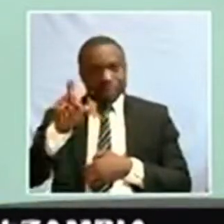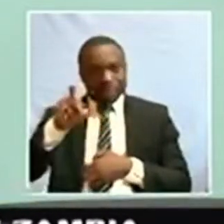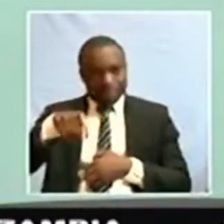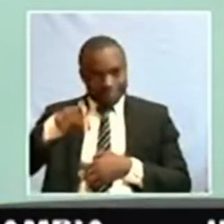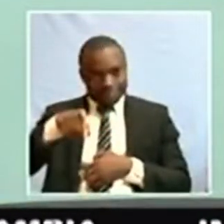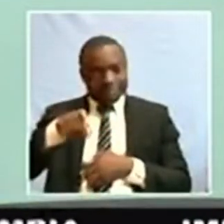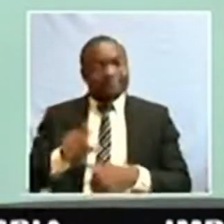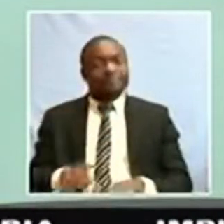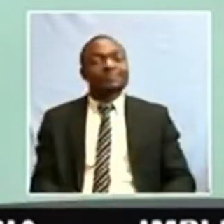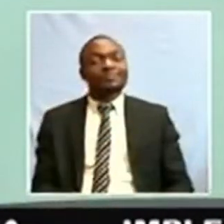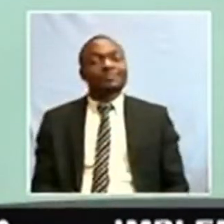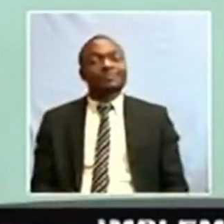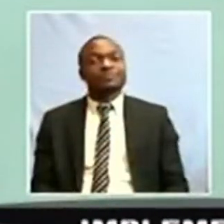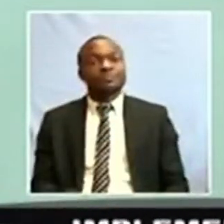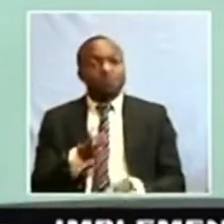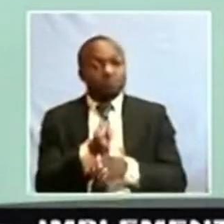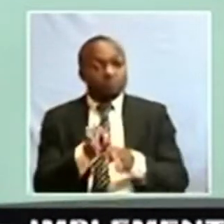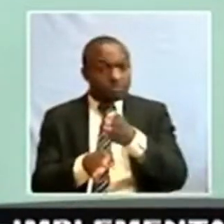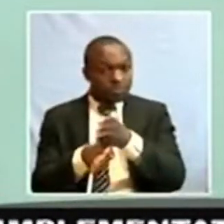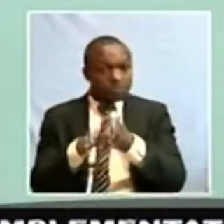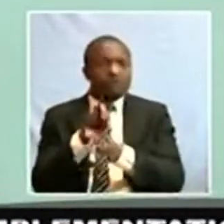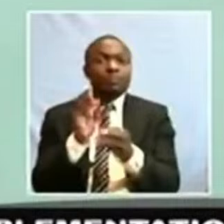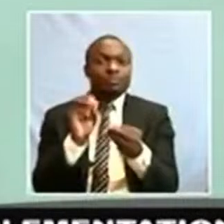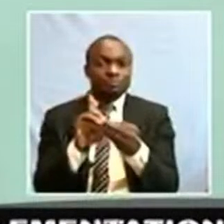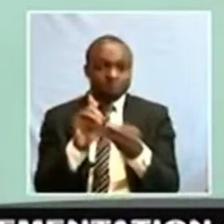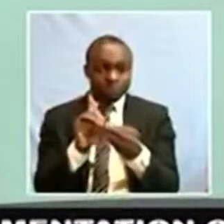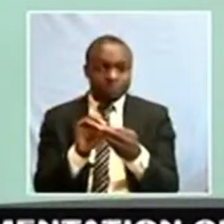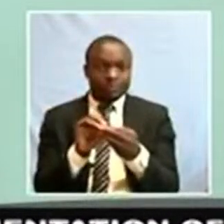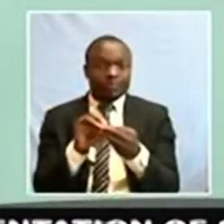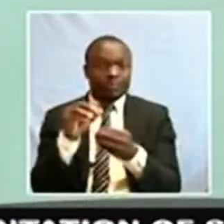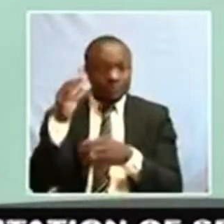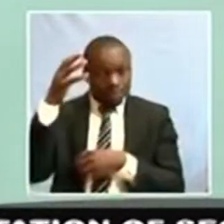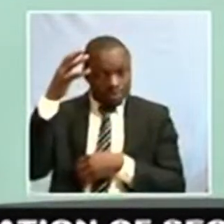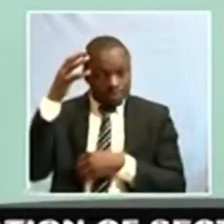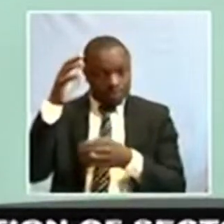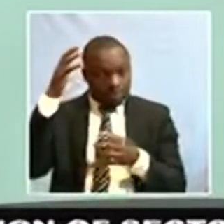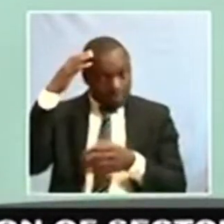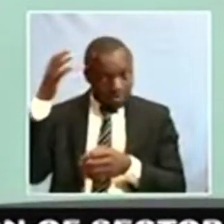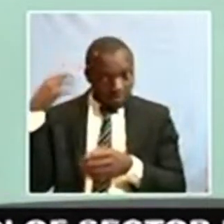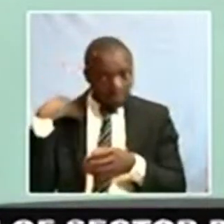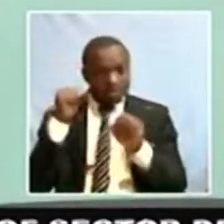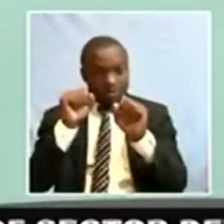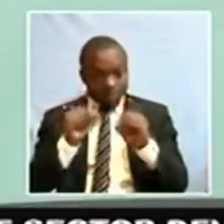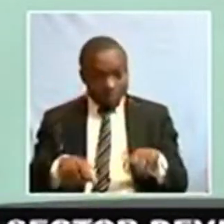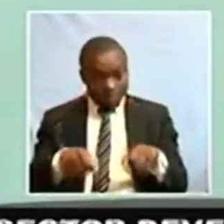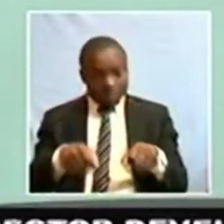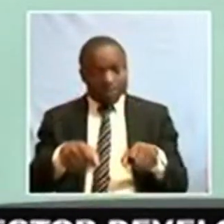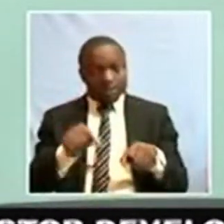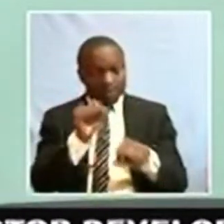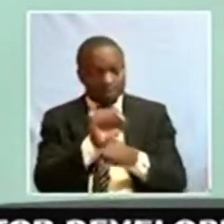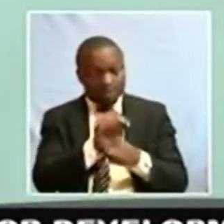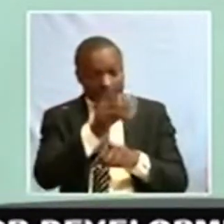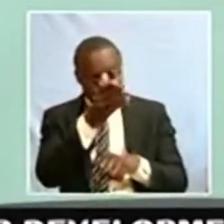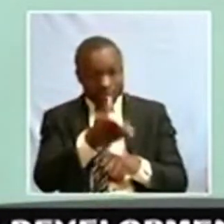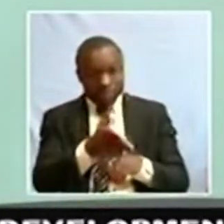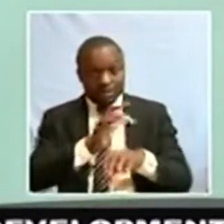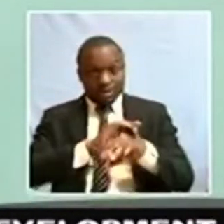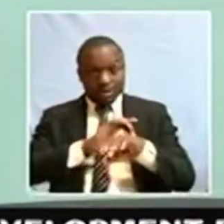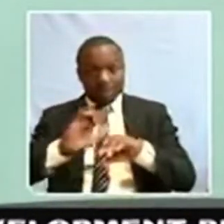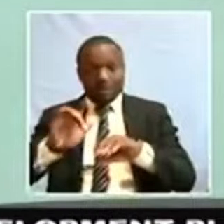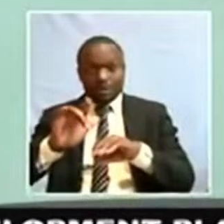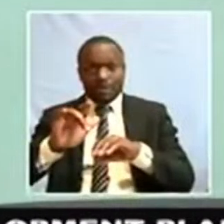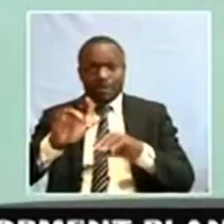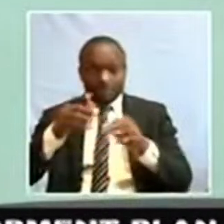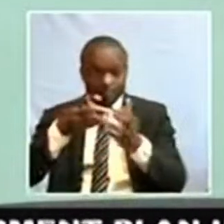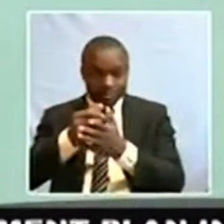to build more offices so that they can accommodate it. Then the adequacy of financial and technical